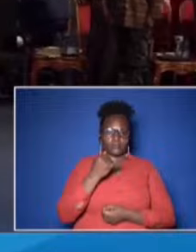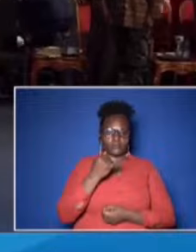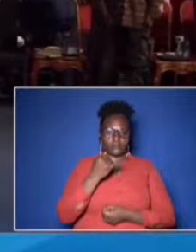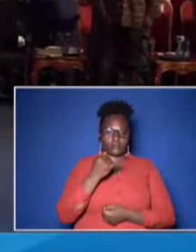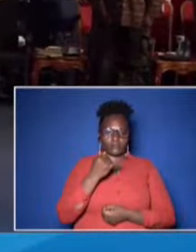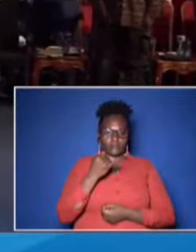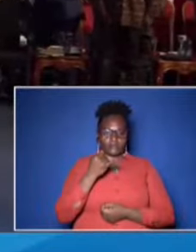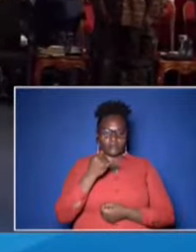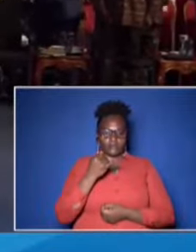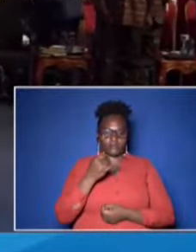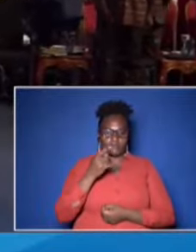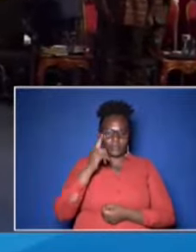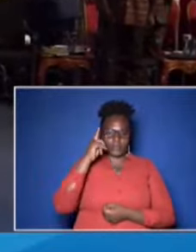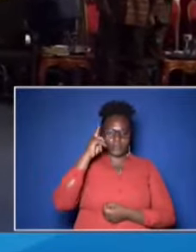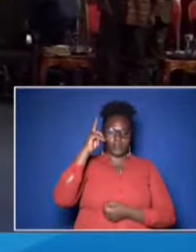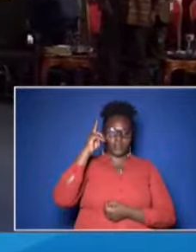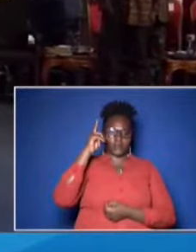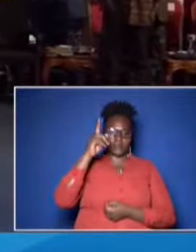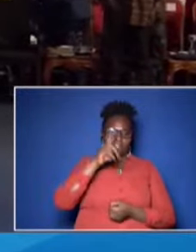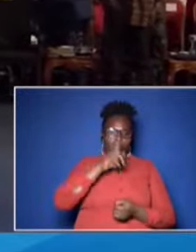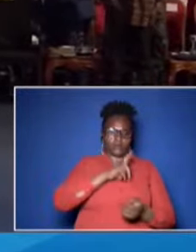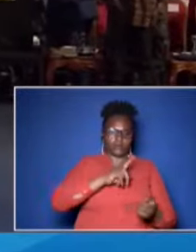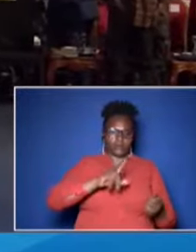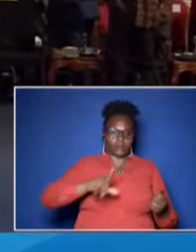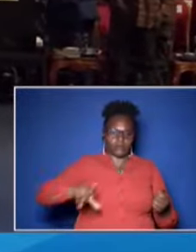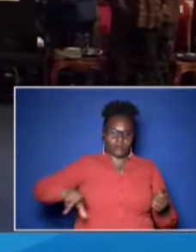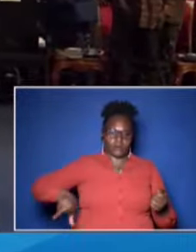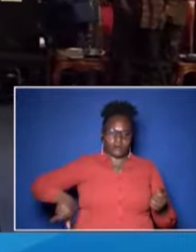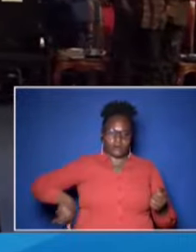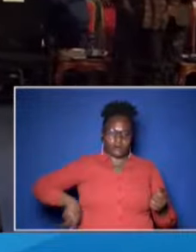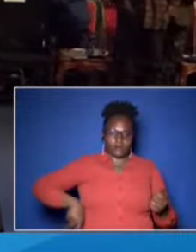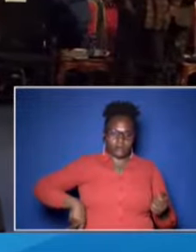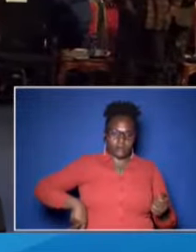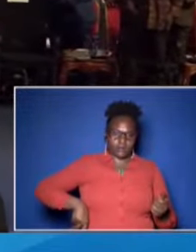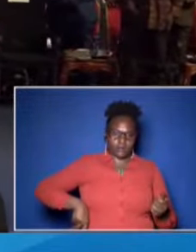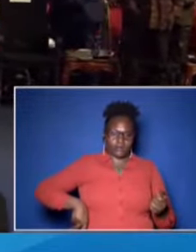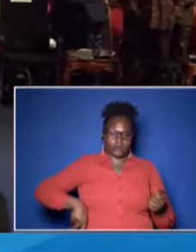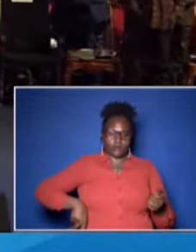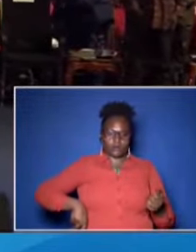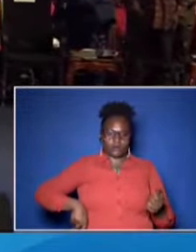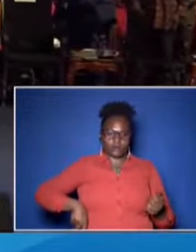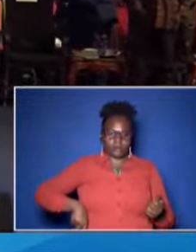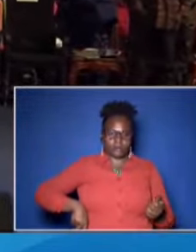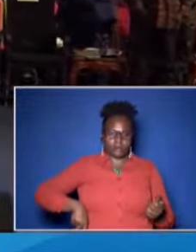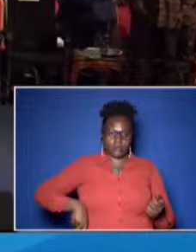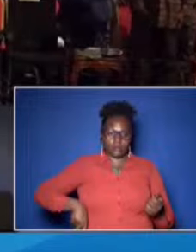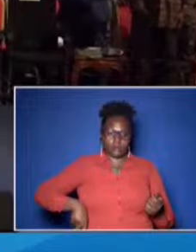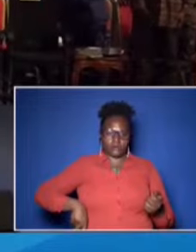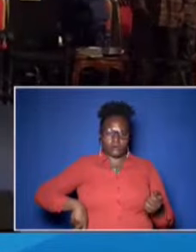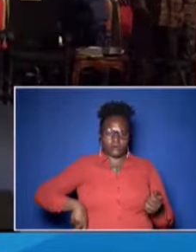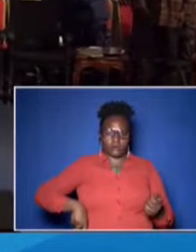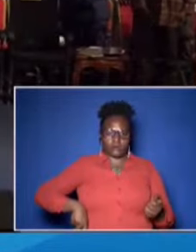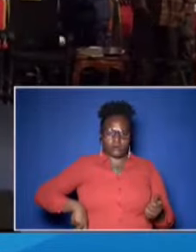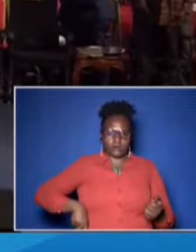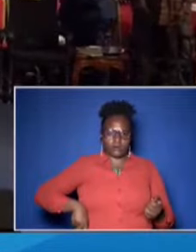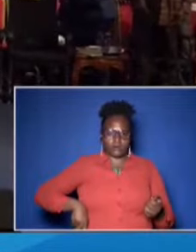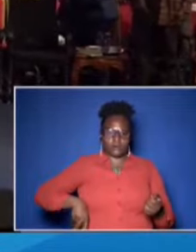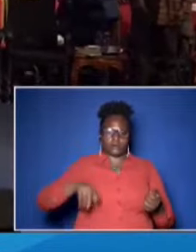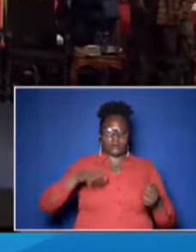spirit you are lord it's okay